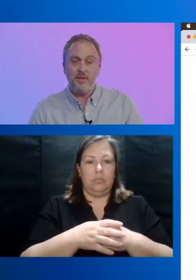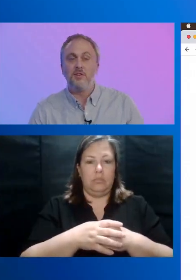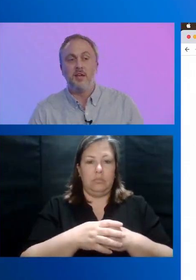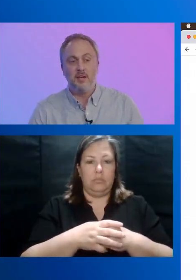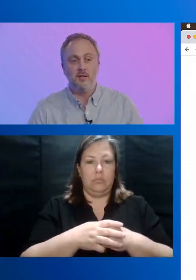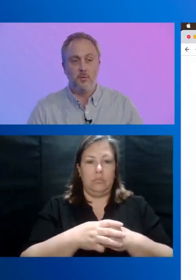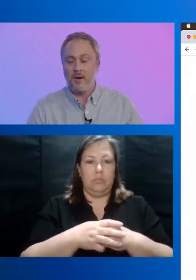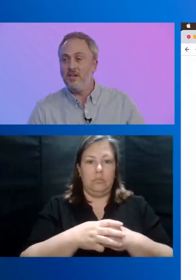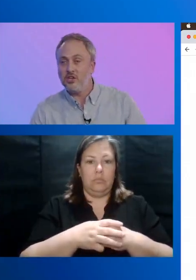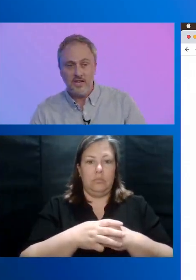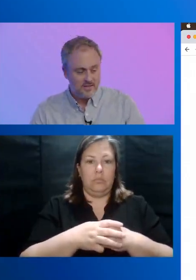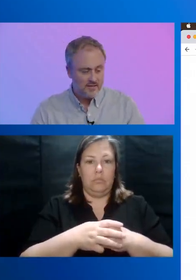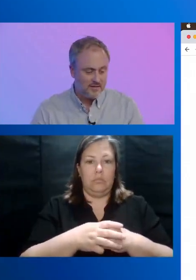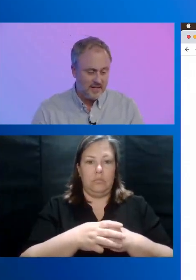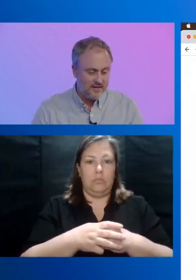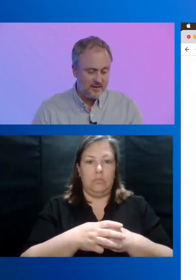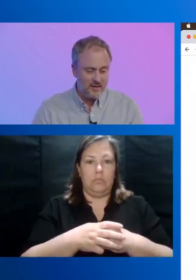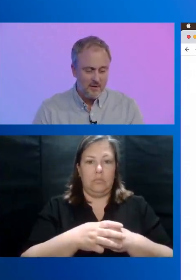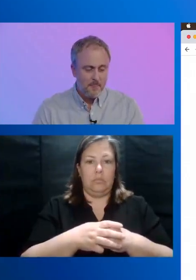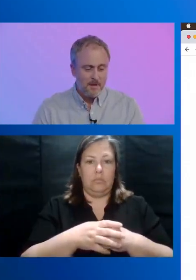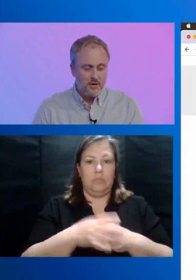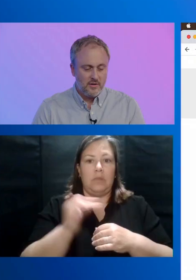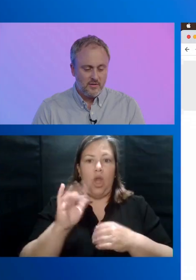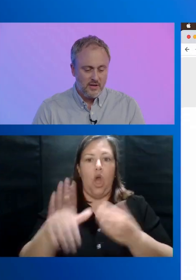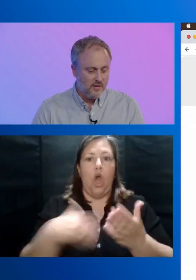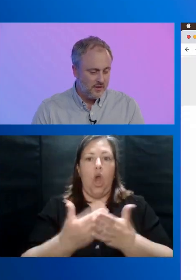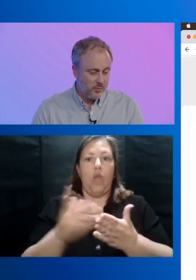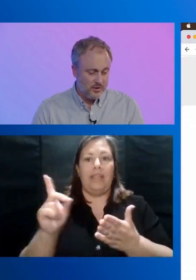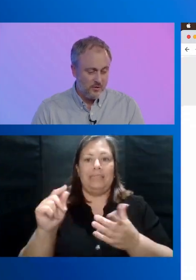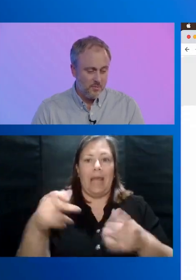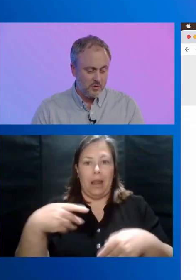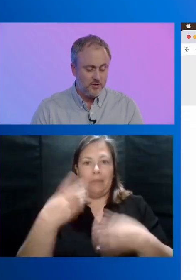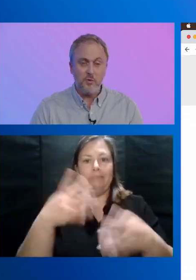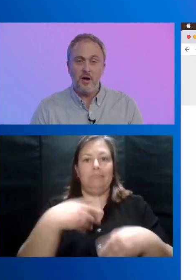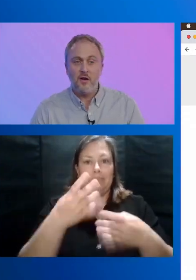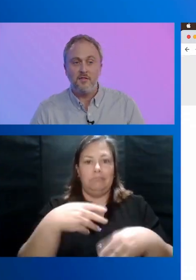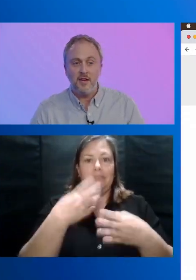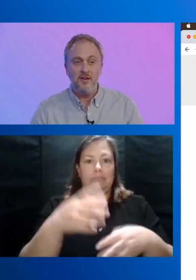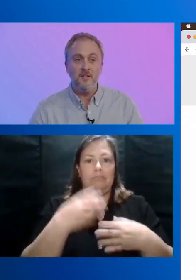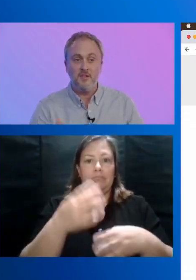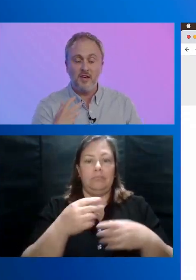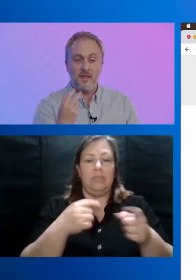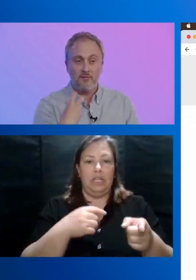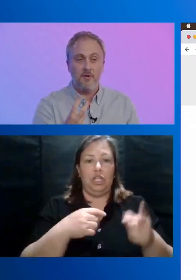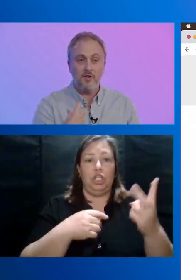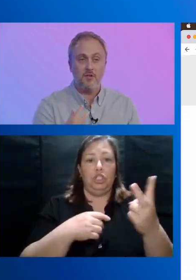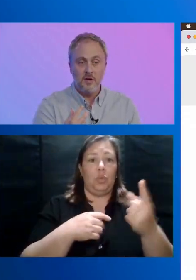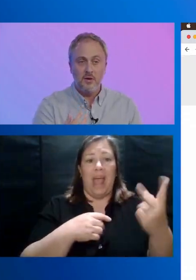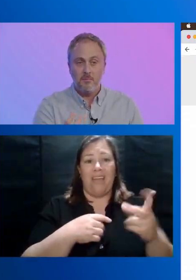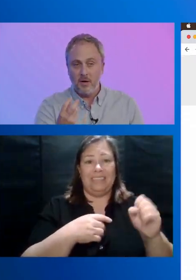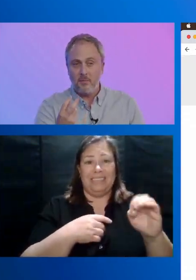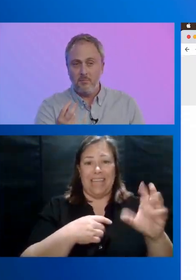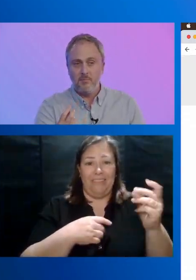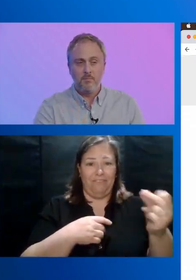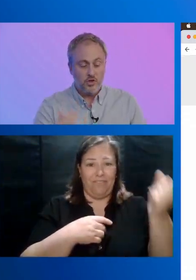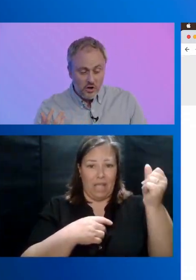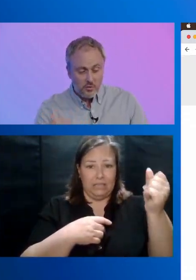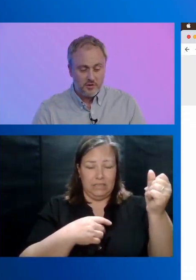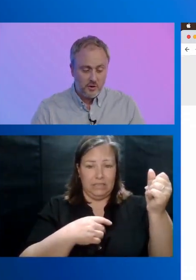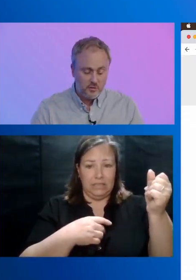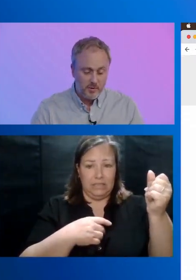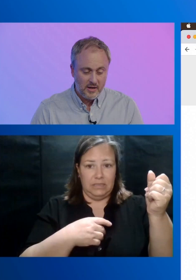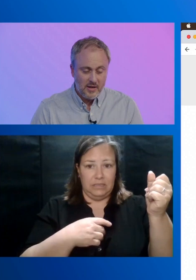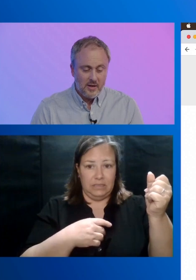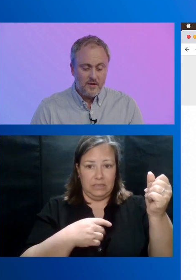that's paginating the data. And you can see this one took 2.5 seconds to get that first chunk